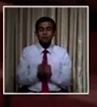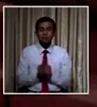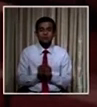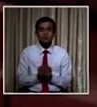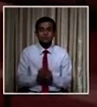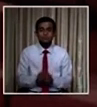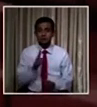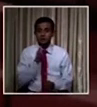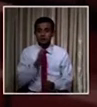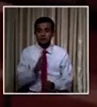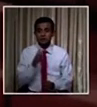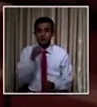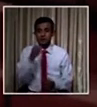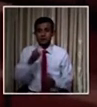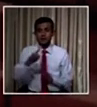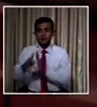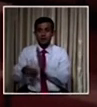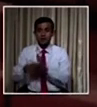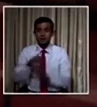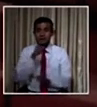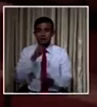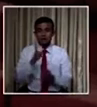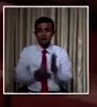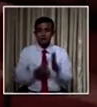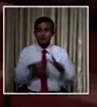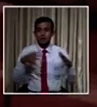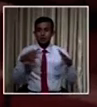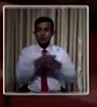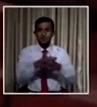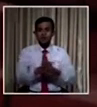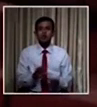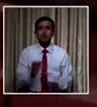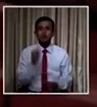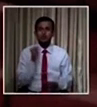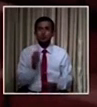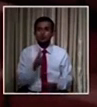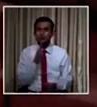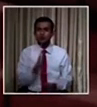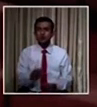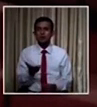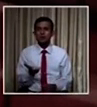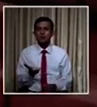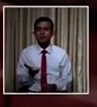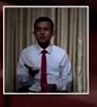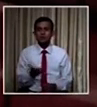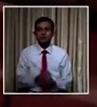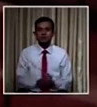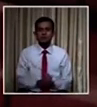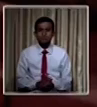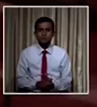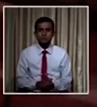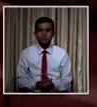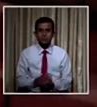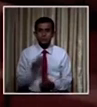Country, One Law is being projected. Now, what does that mean? If one country, one law is to become